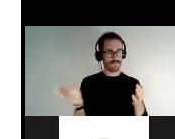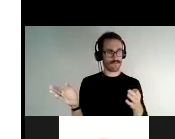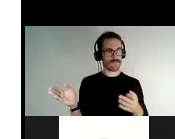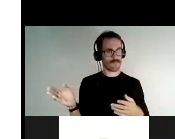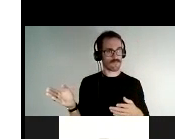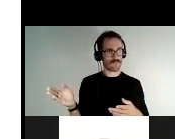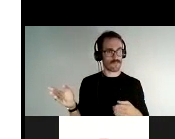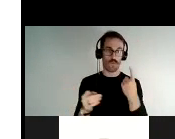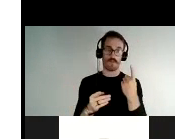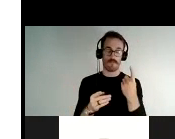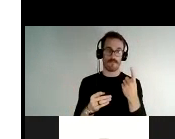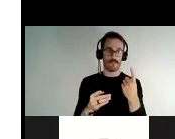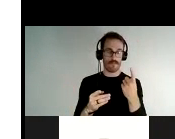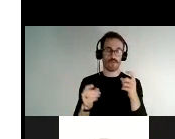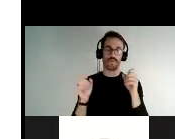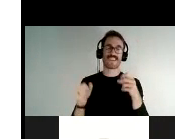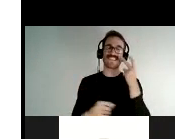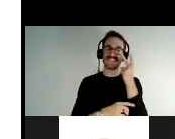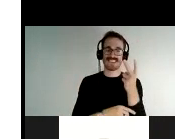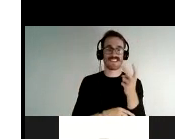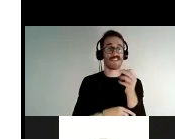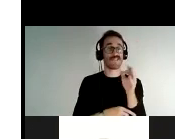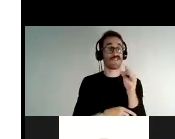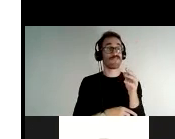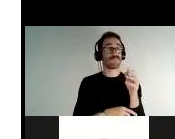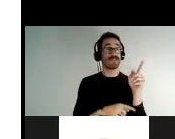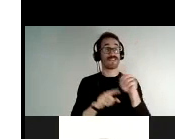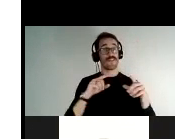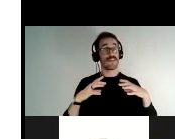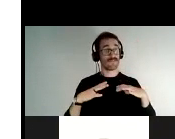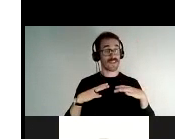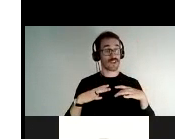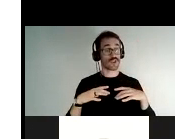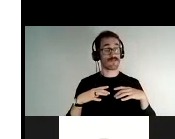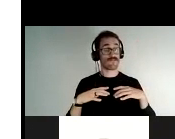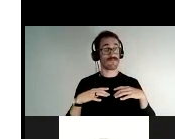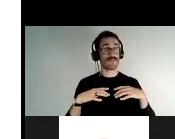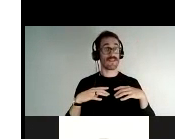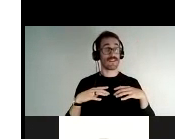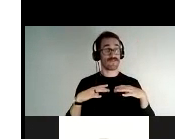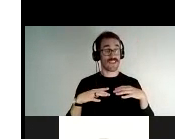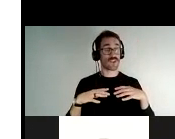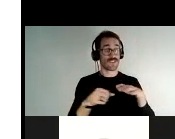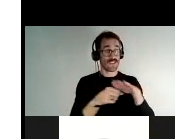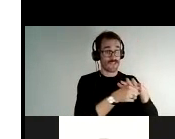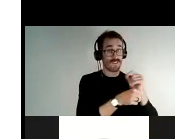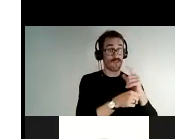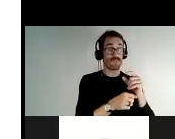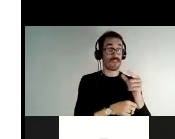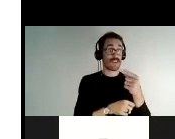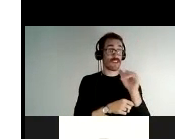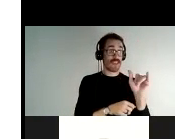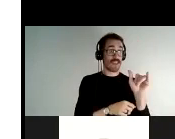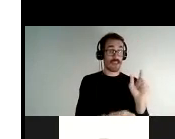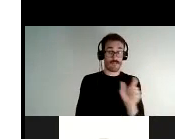note that is look at any vacation destination and slap the word gay in front of it, and the price